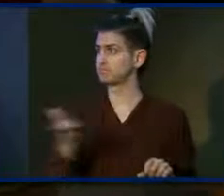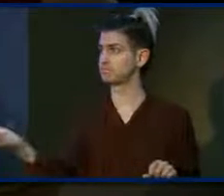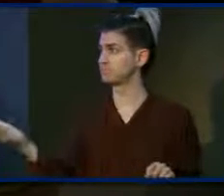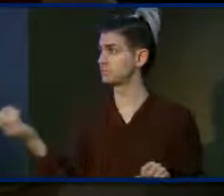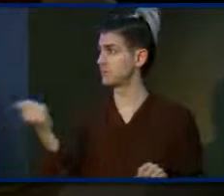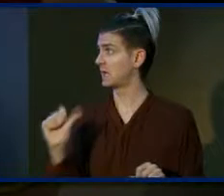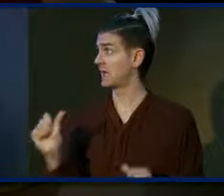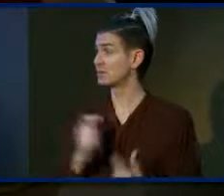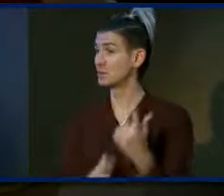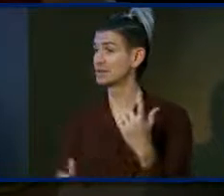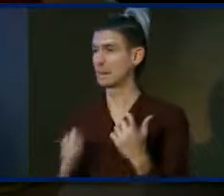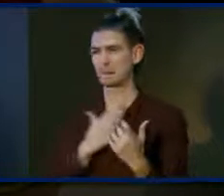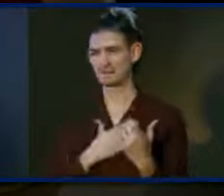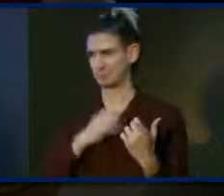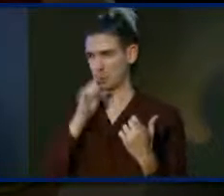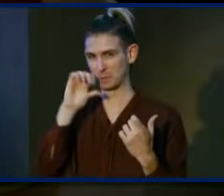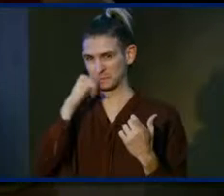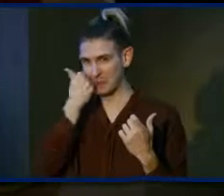Don't be shy.